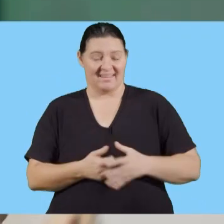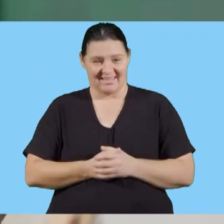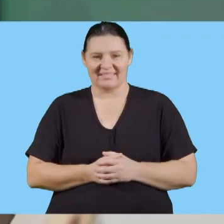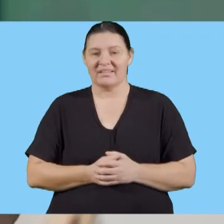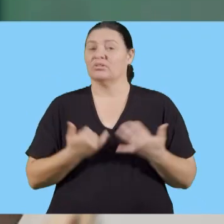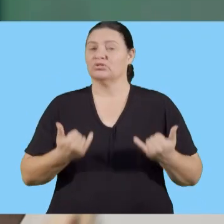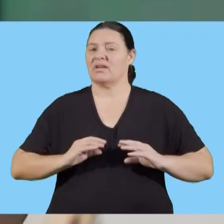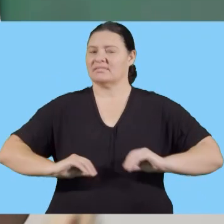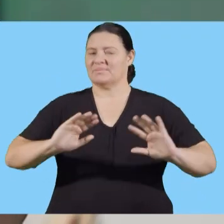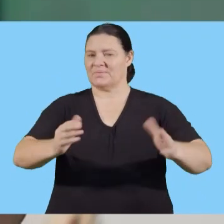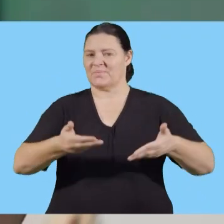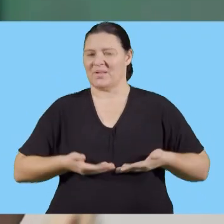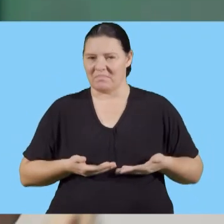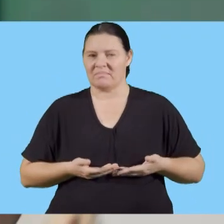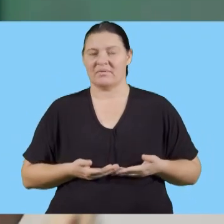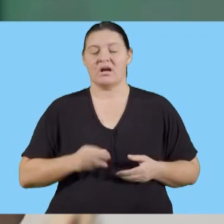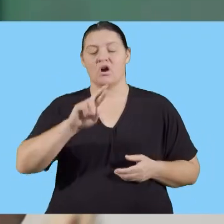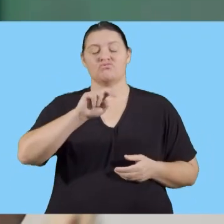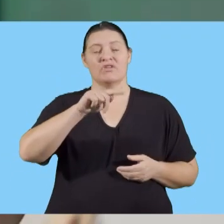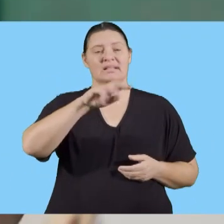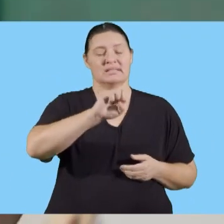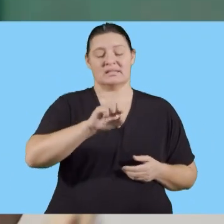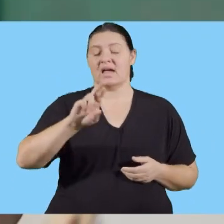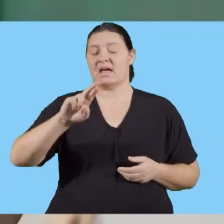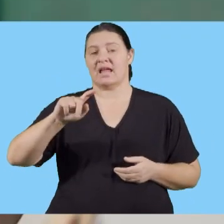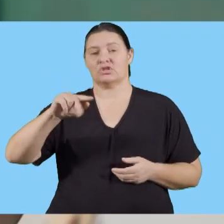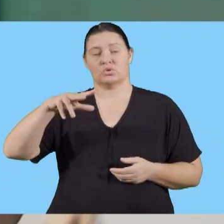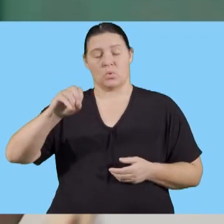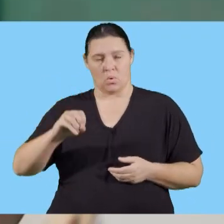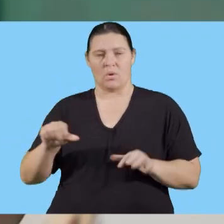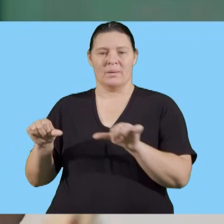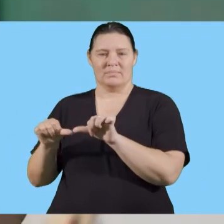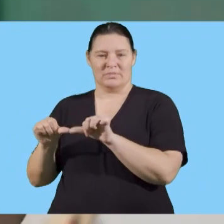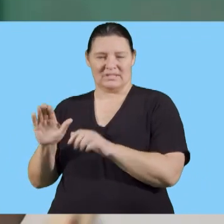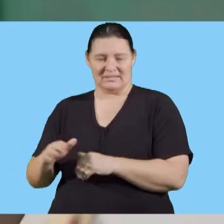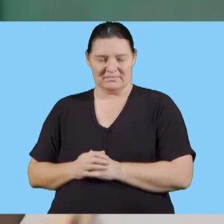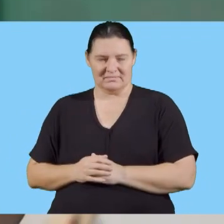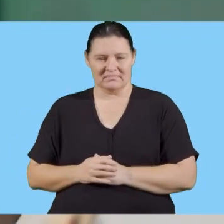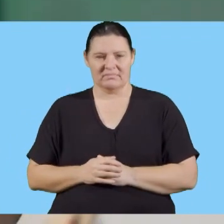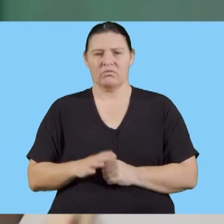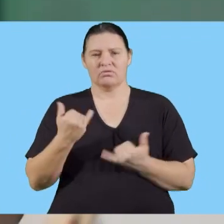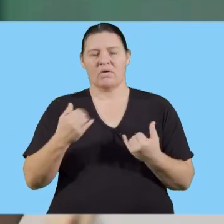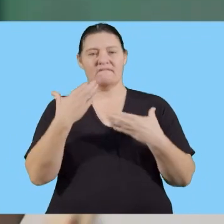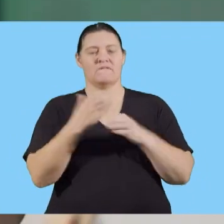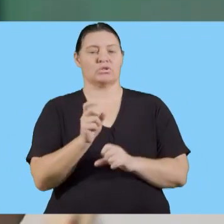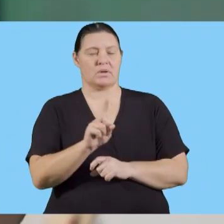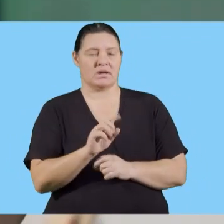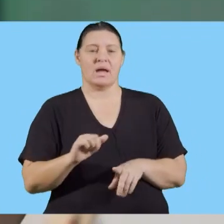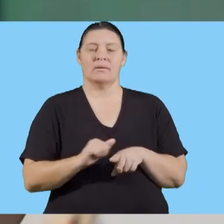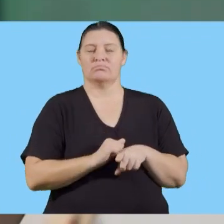Hello learners, and welcome to today's lesson of rate, ratio and proportion. Today we are going to be focusing